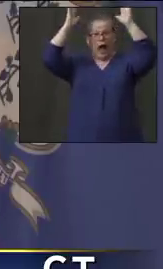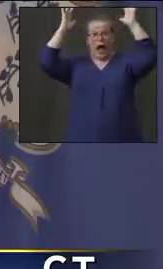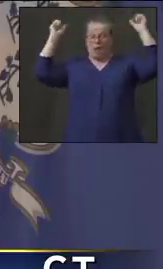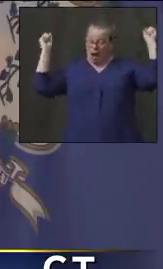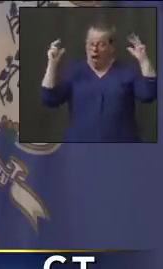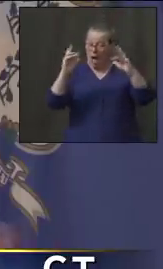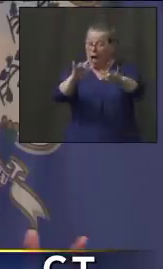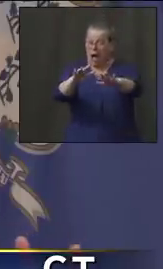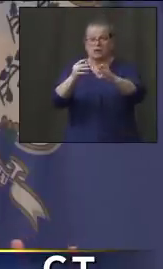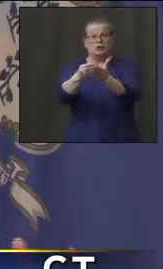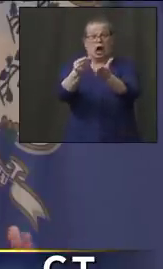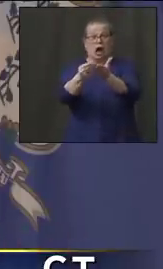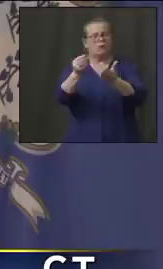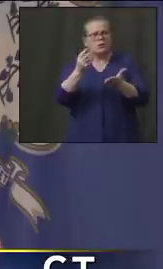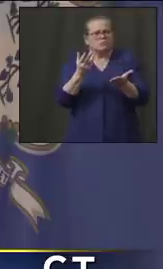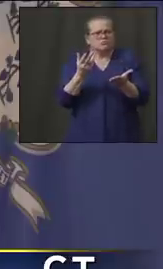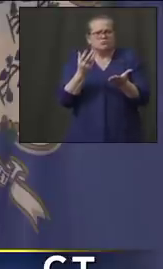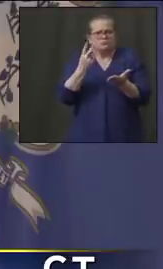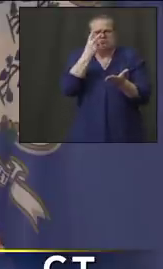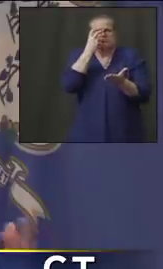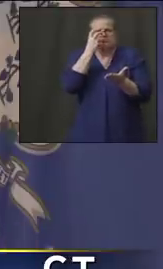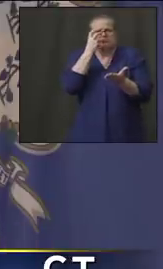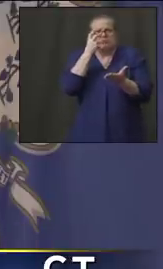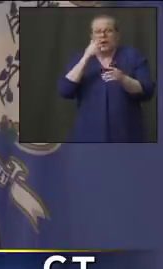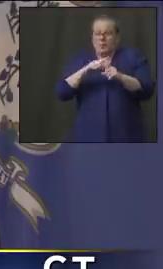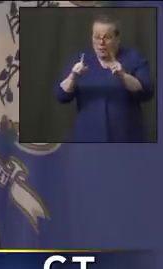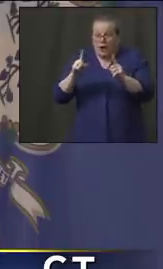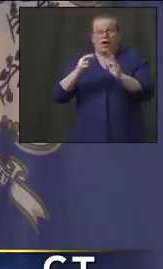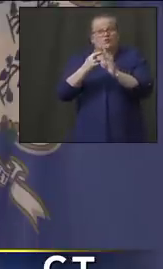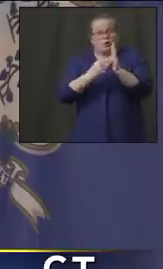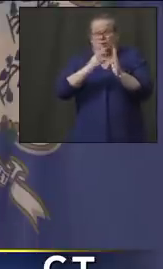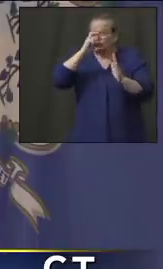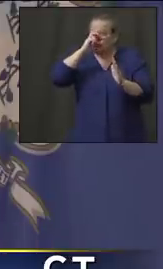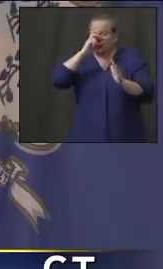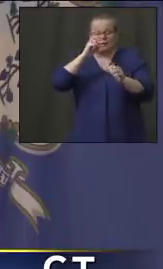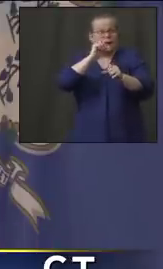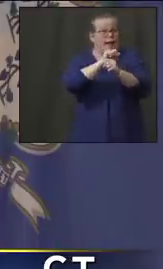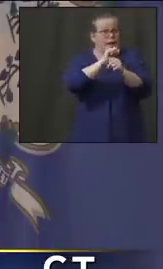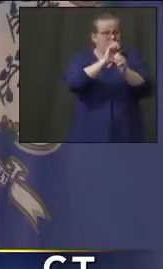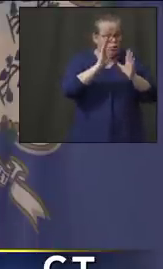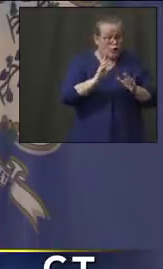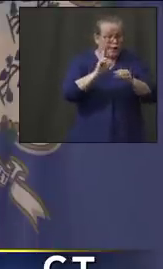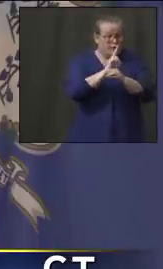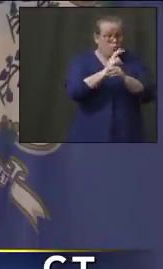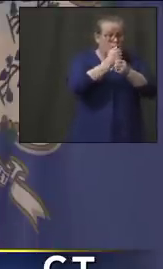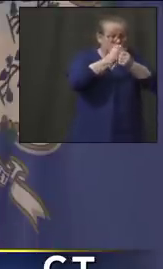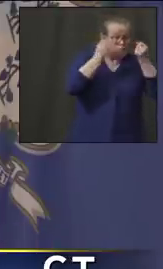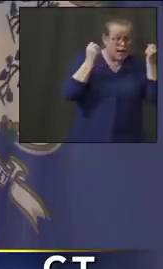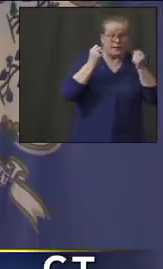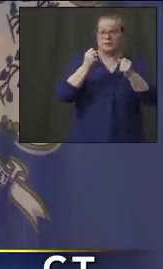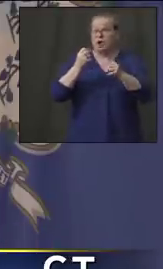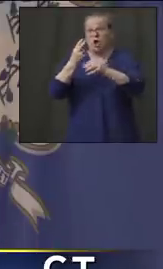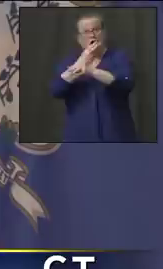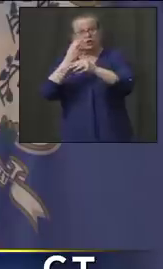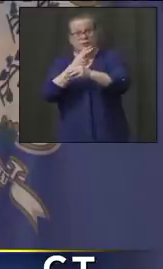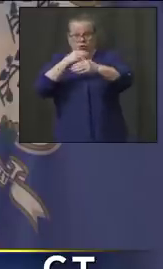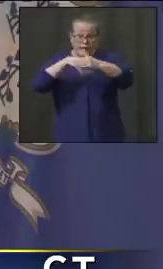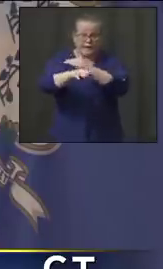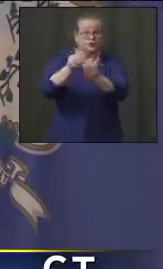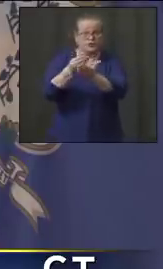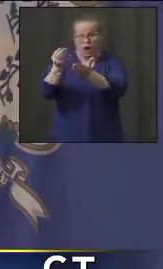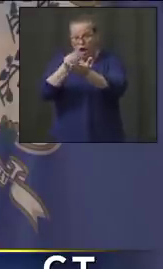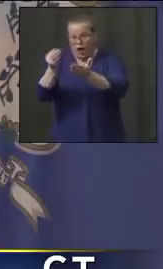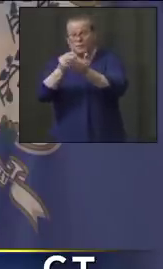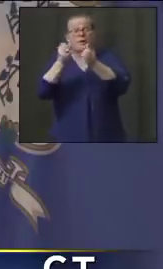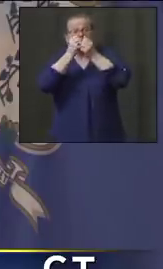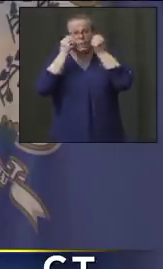are pretty strict. In these stores, you have to wear a mask. Employees have to wear a mask, and customers coming in have to wear a mask. Most